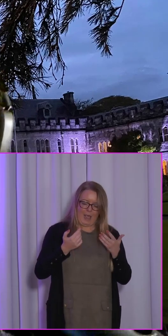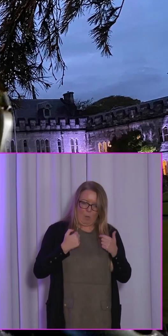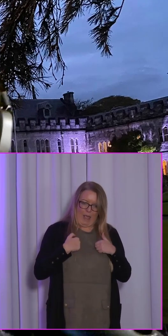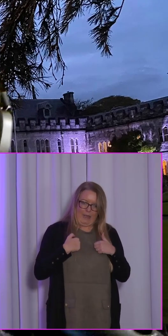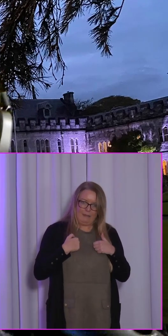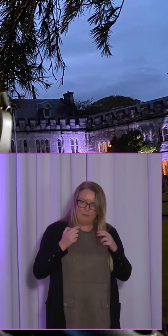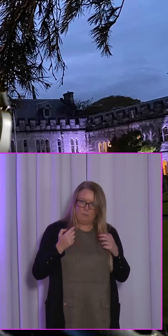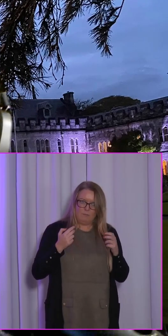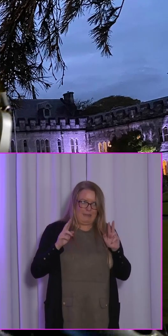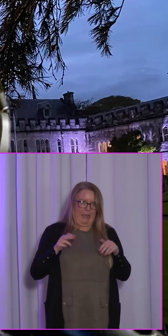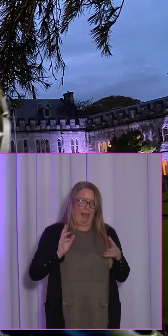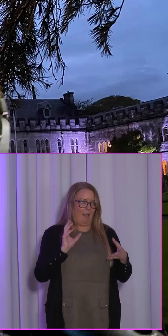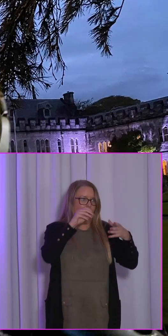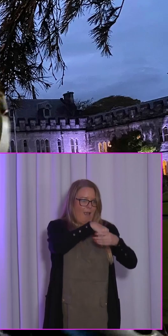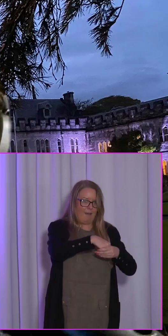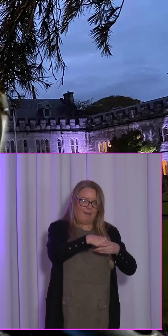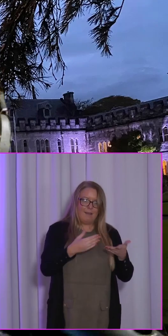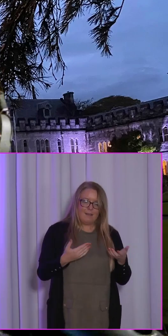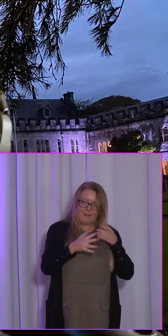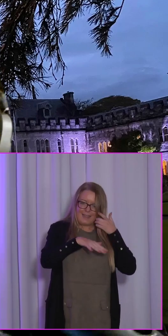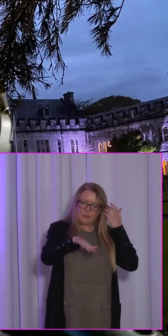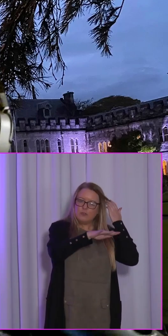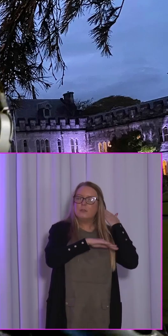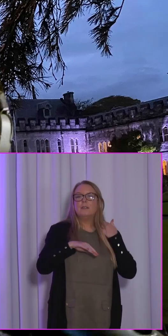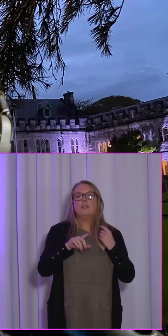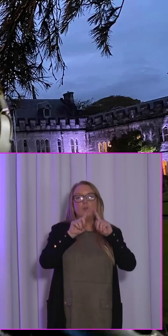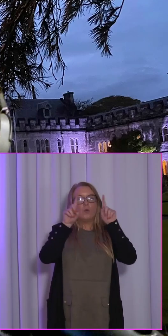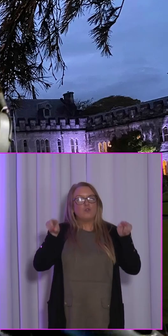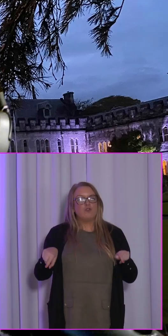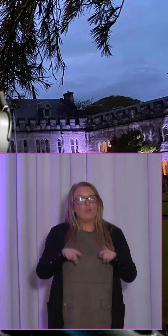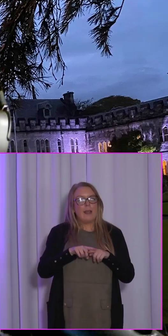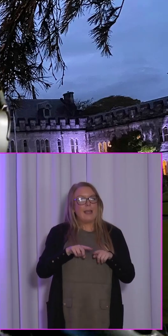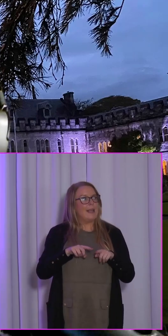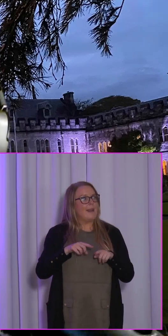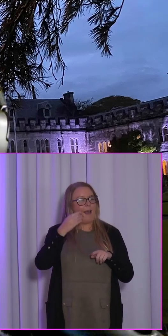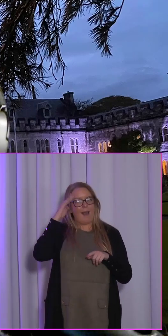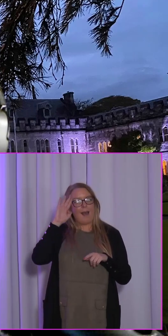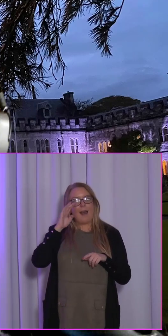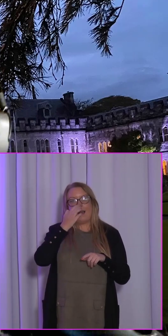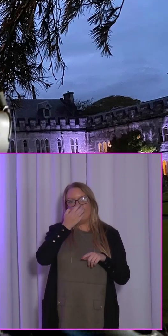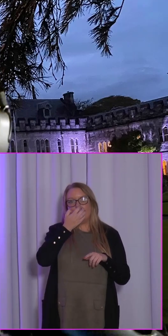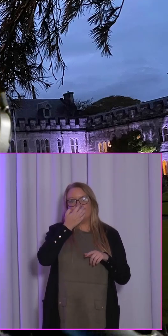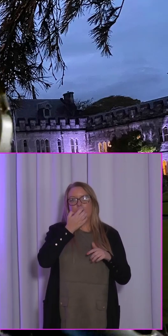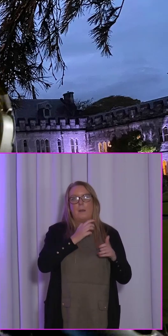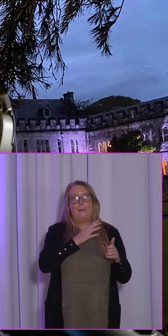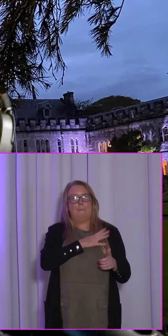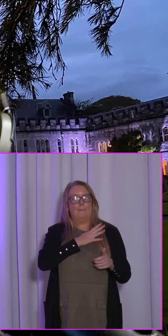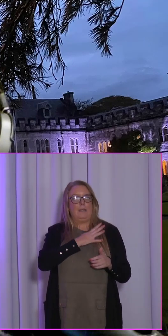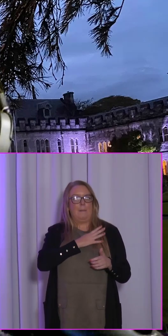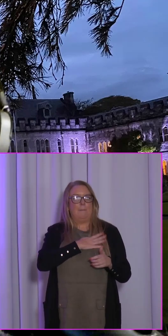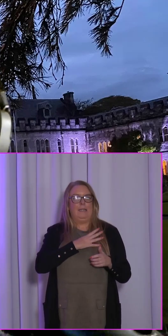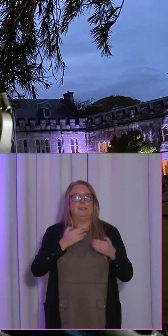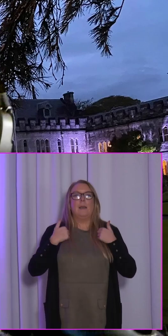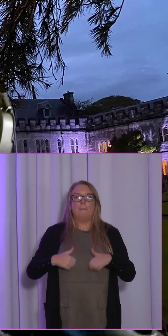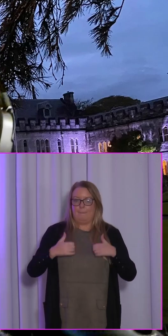I have courses, so I work with Screen Ireland, Coimisiún, Meán, the Cultural and Creative Industry SkillNet,